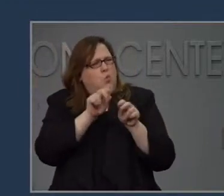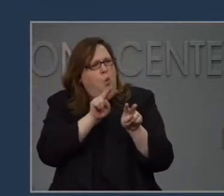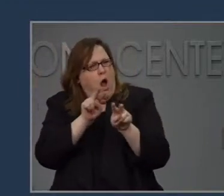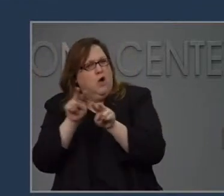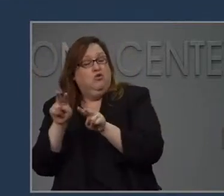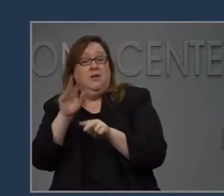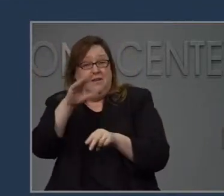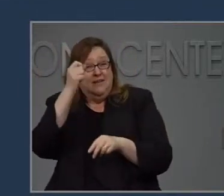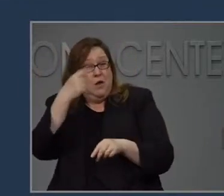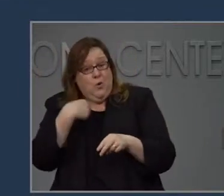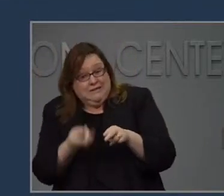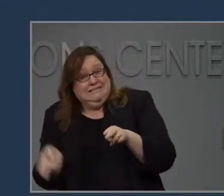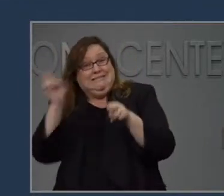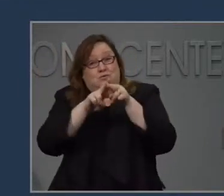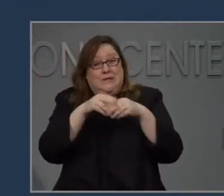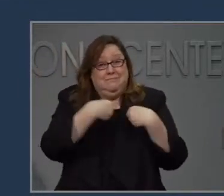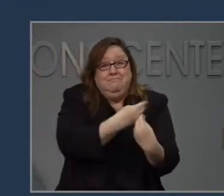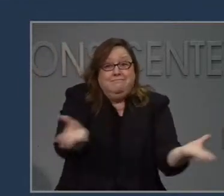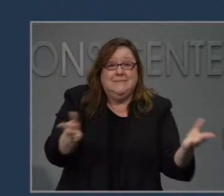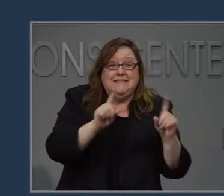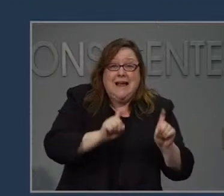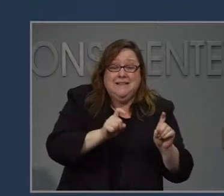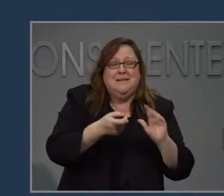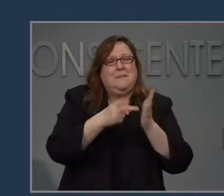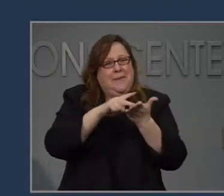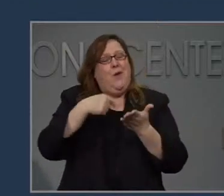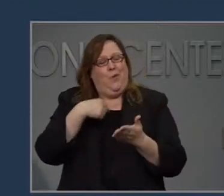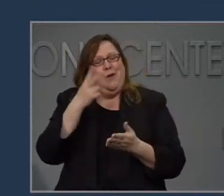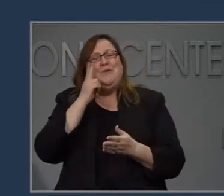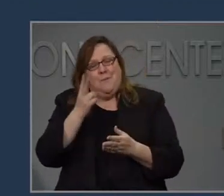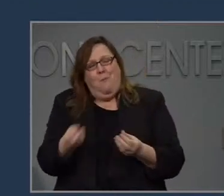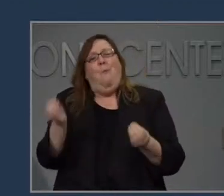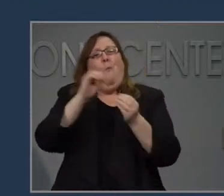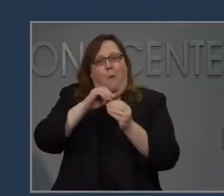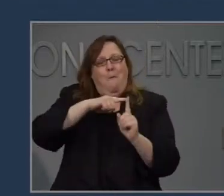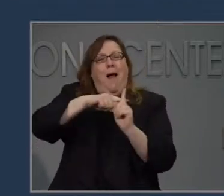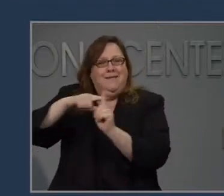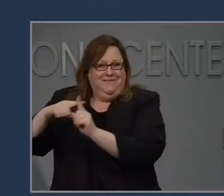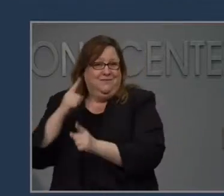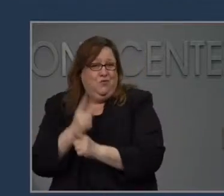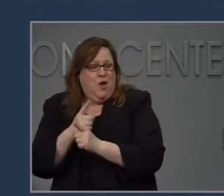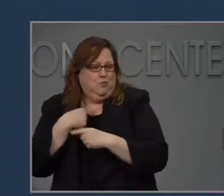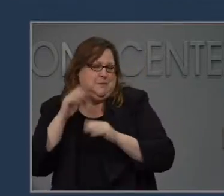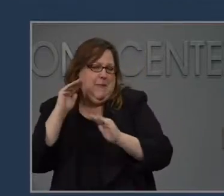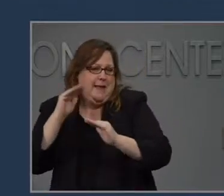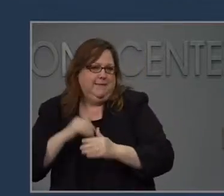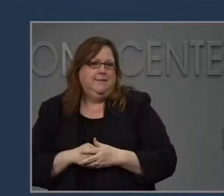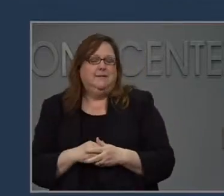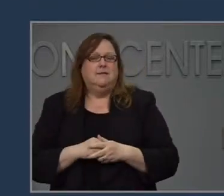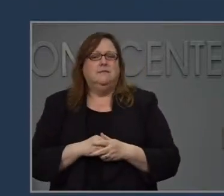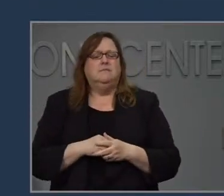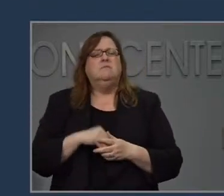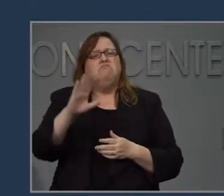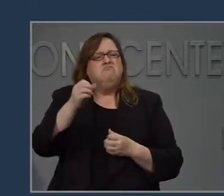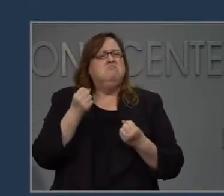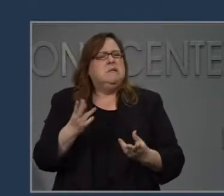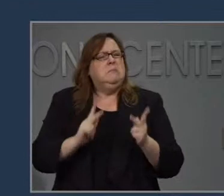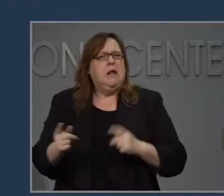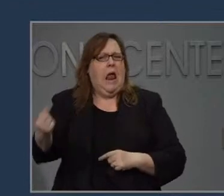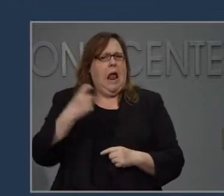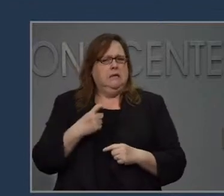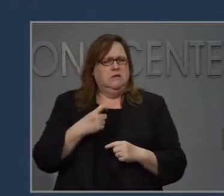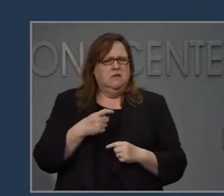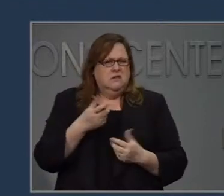seeing a slight increase in cases is expected. We've also been hearing a lot of questions on what's driving those